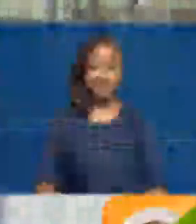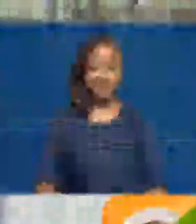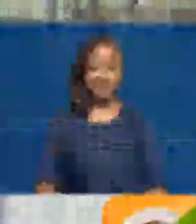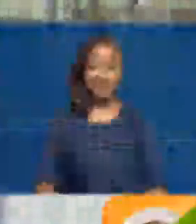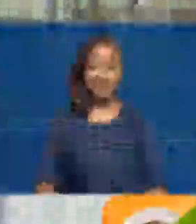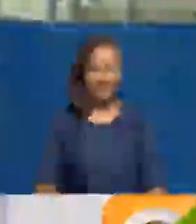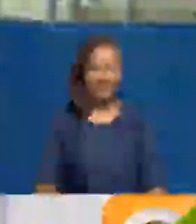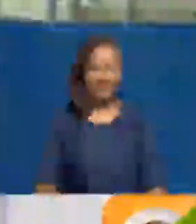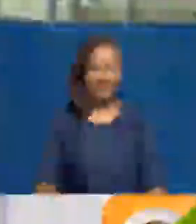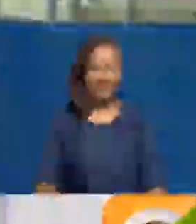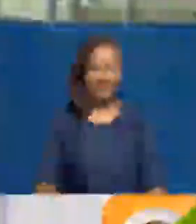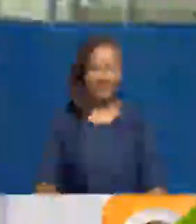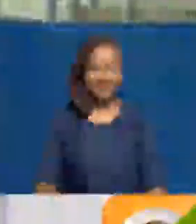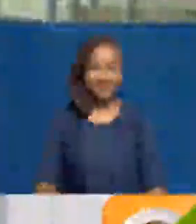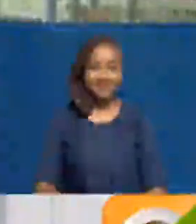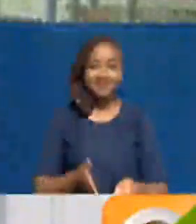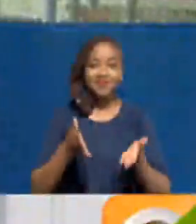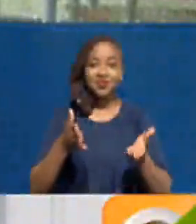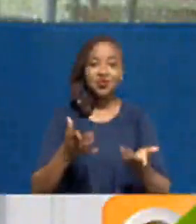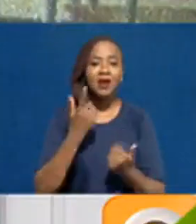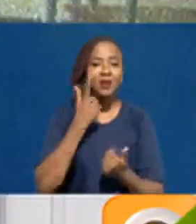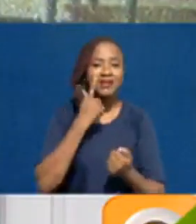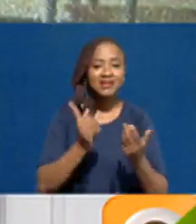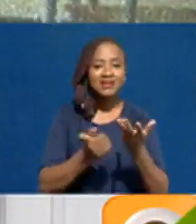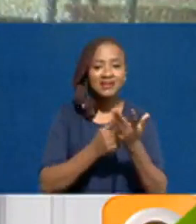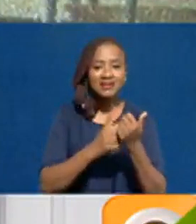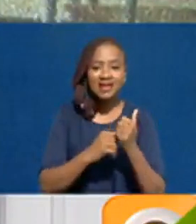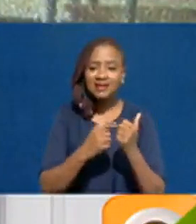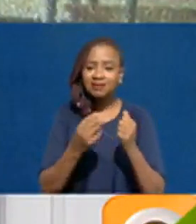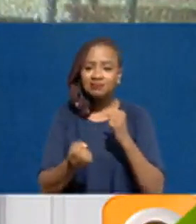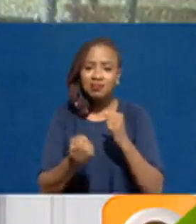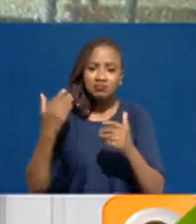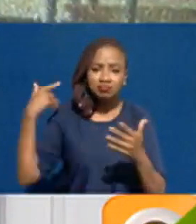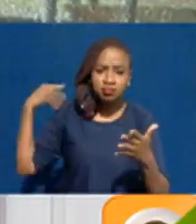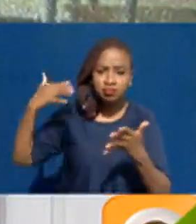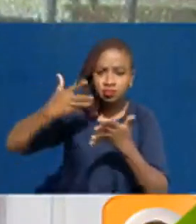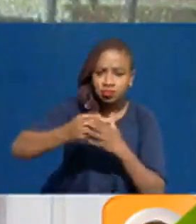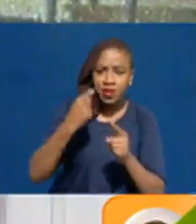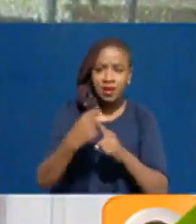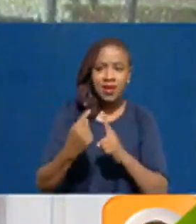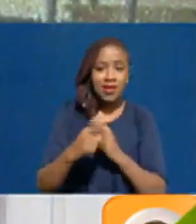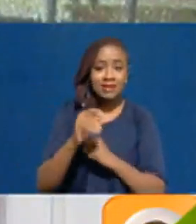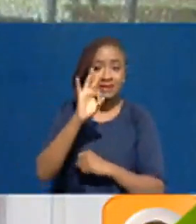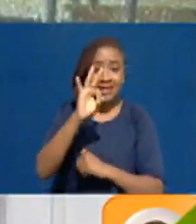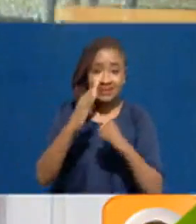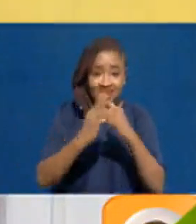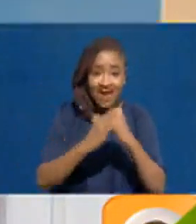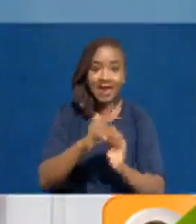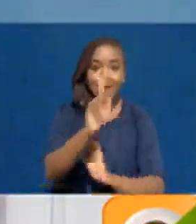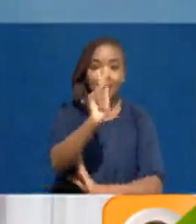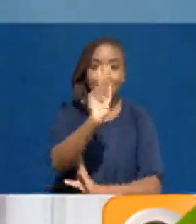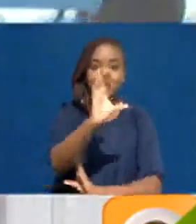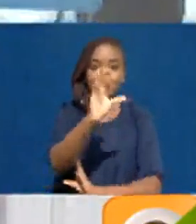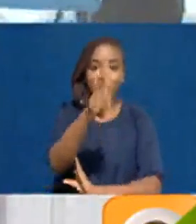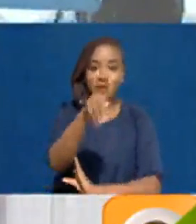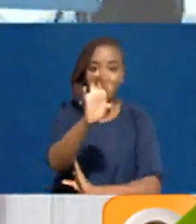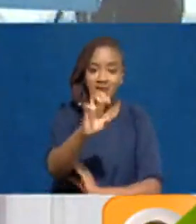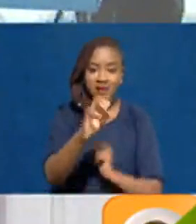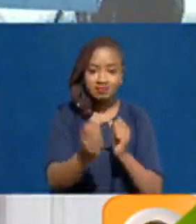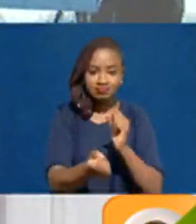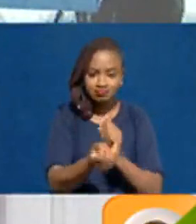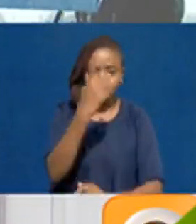All right, and it's time now for Data Point, reflecting on the journey of 39 years of KCPE, looking at the numbers and how they've been